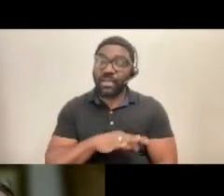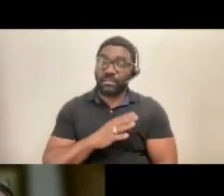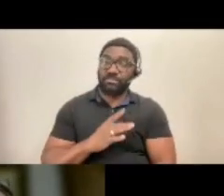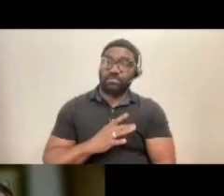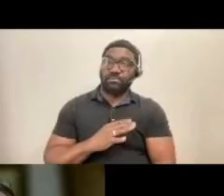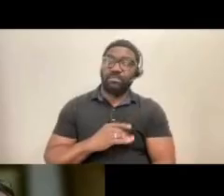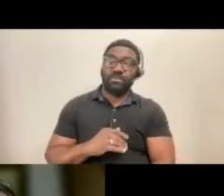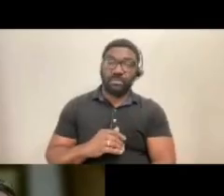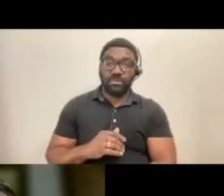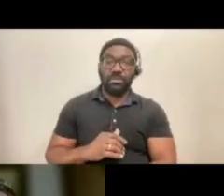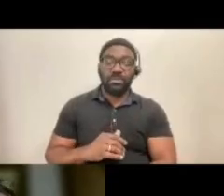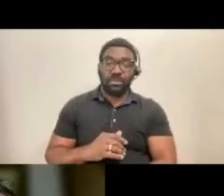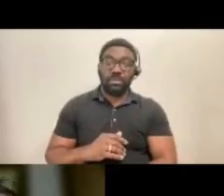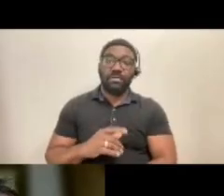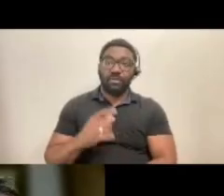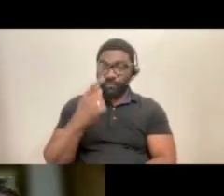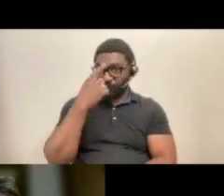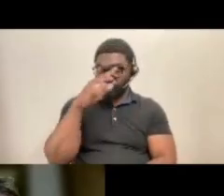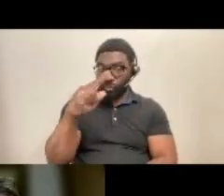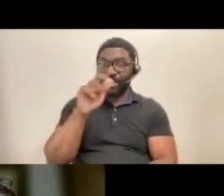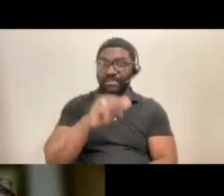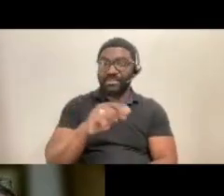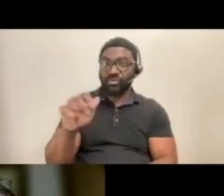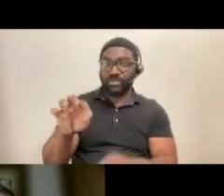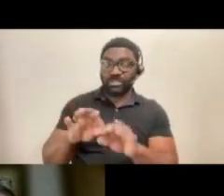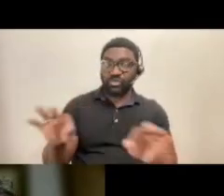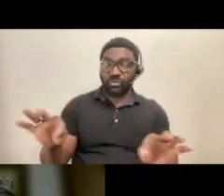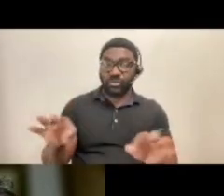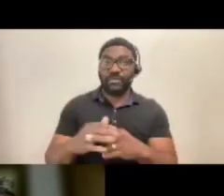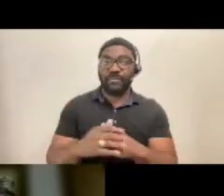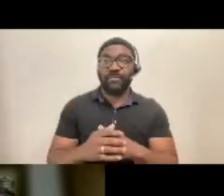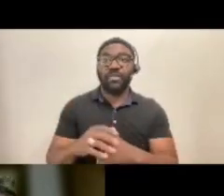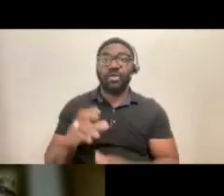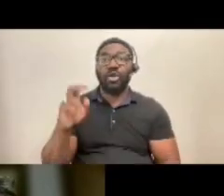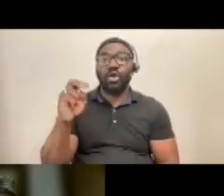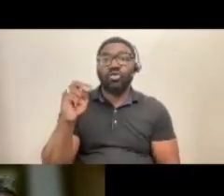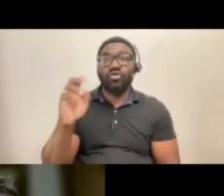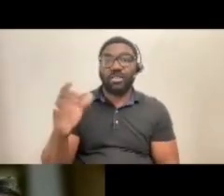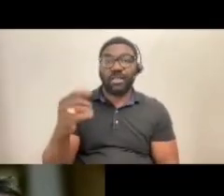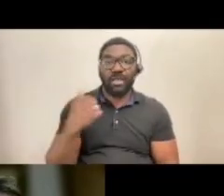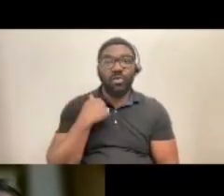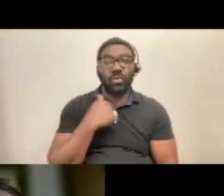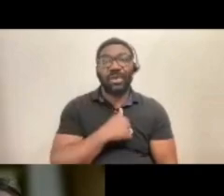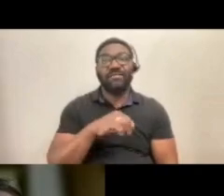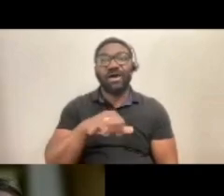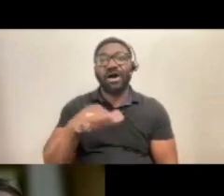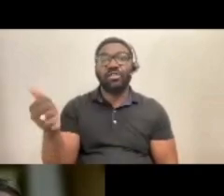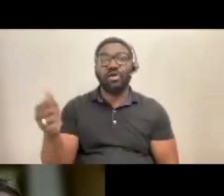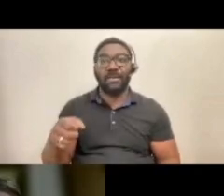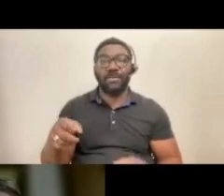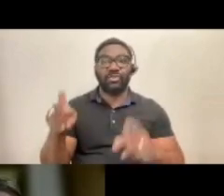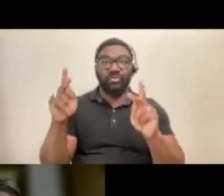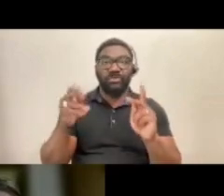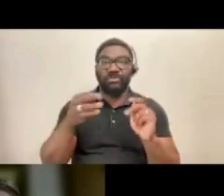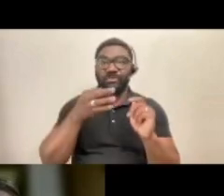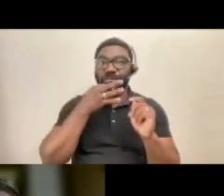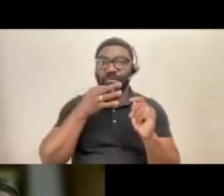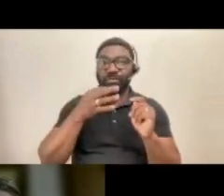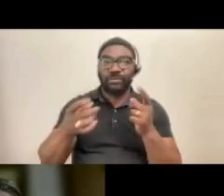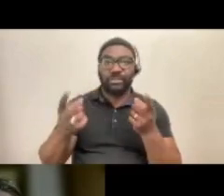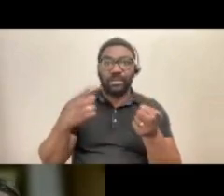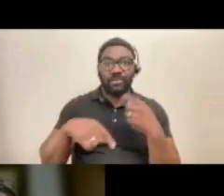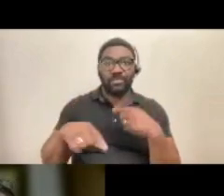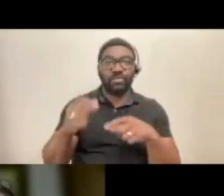that can be directed towards an associate's degree. Now, in North Carolina, we have some additional opportunities that are coming up to create